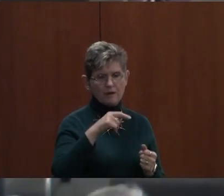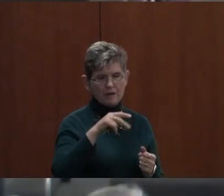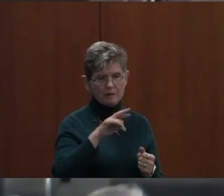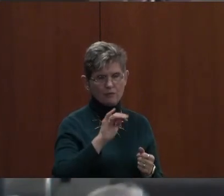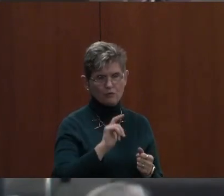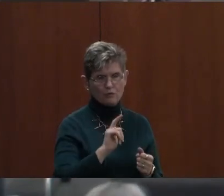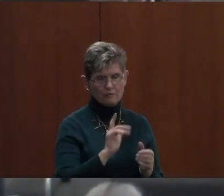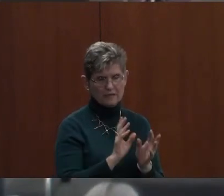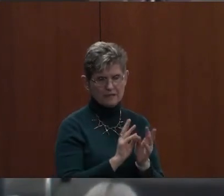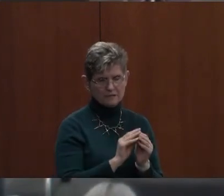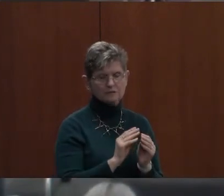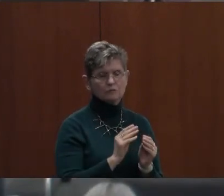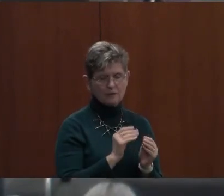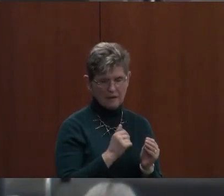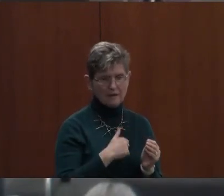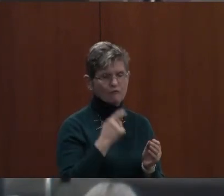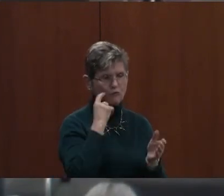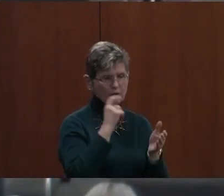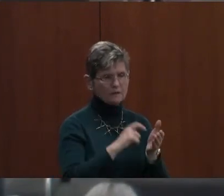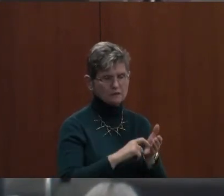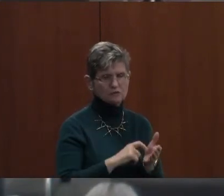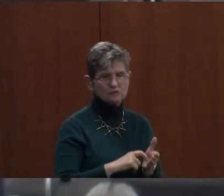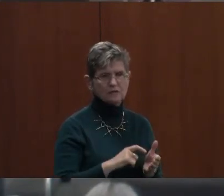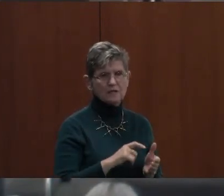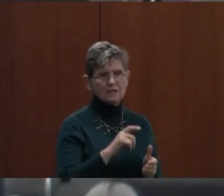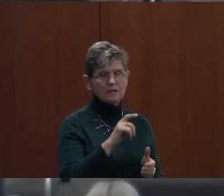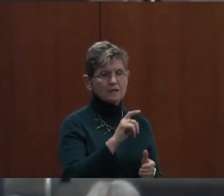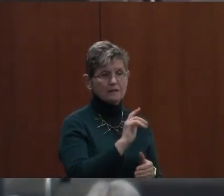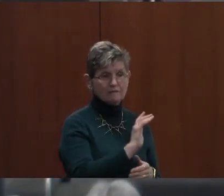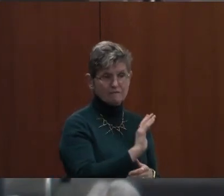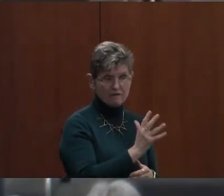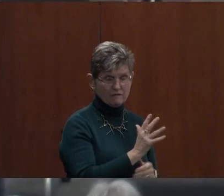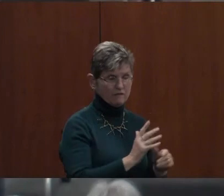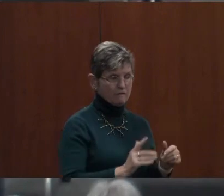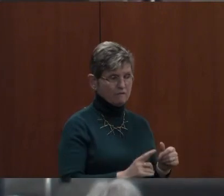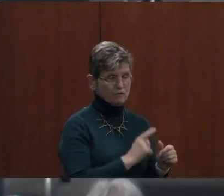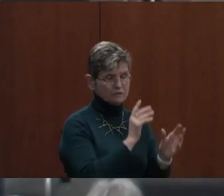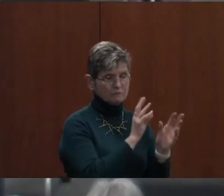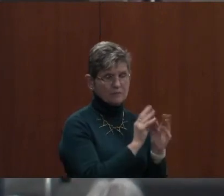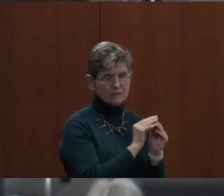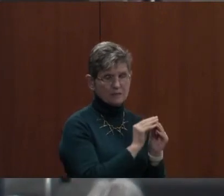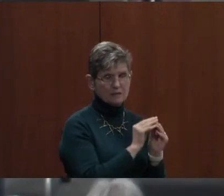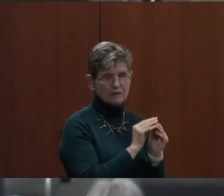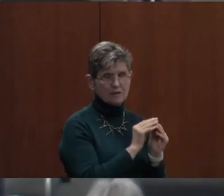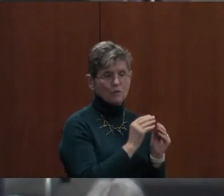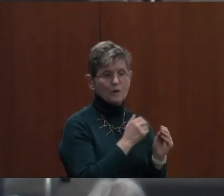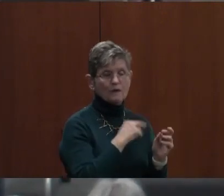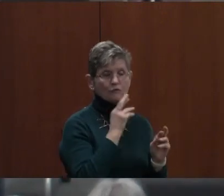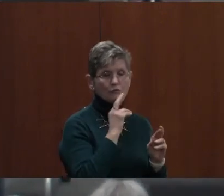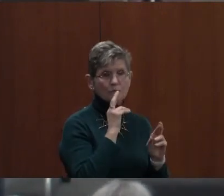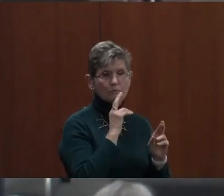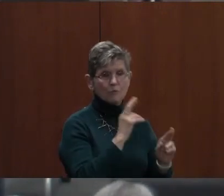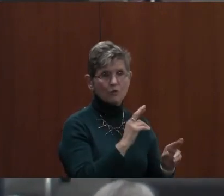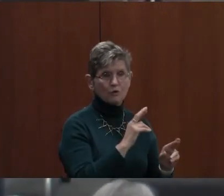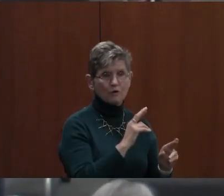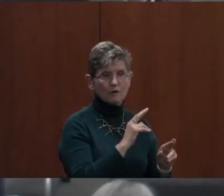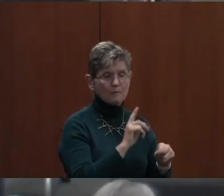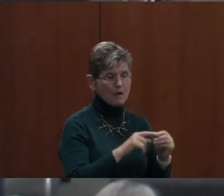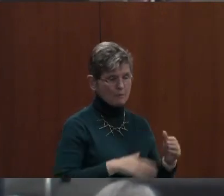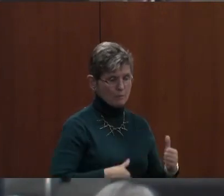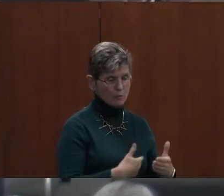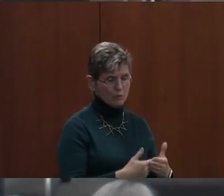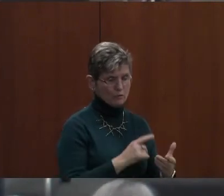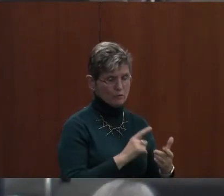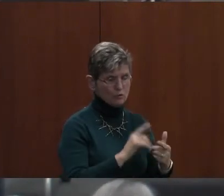have recognitions. On April 5th, our first meeting in April, we'll have a report on birth to 5